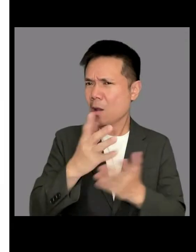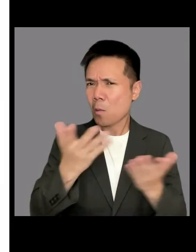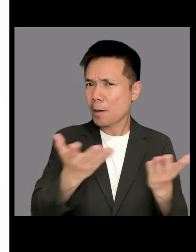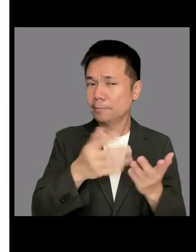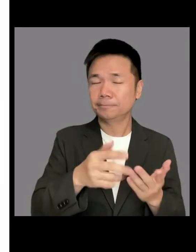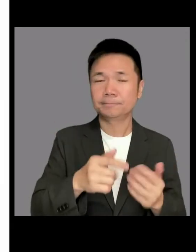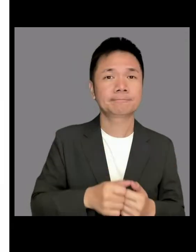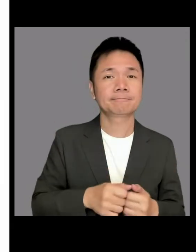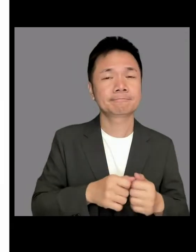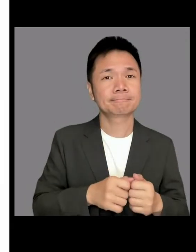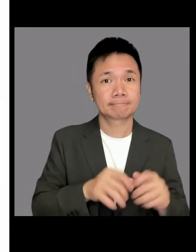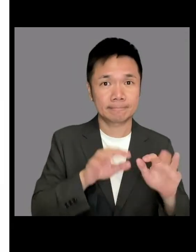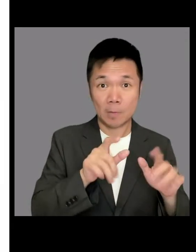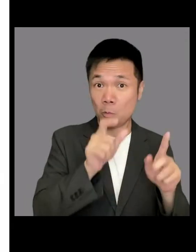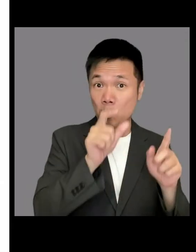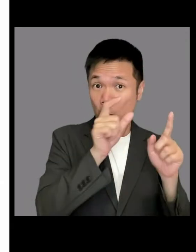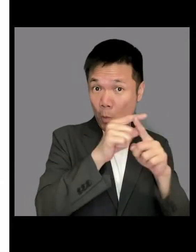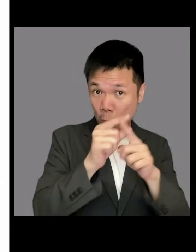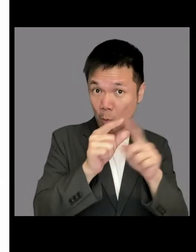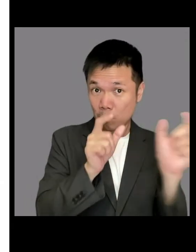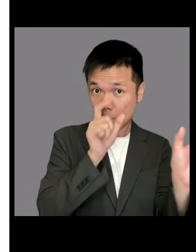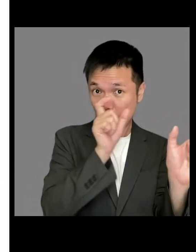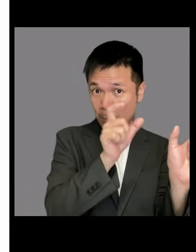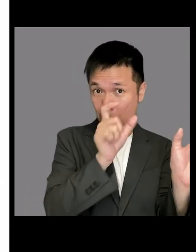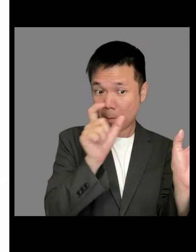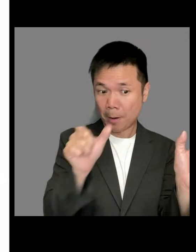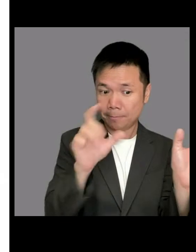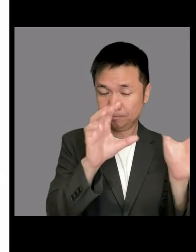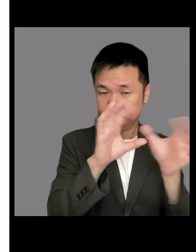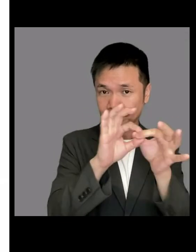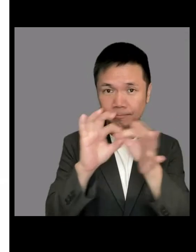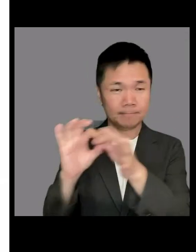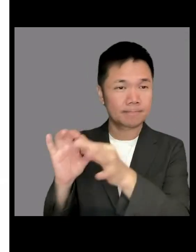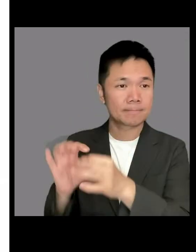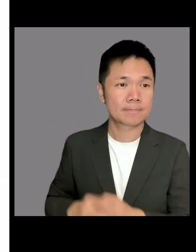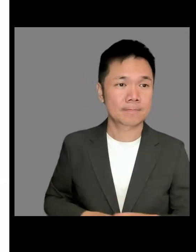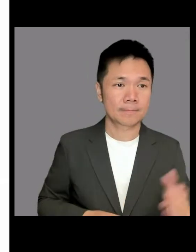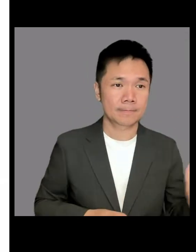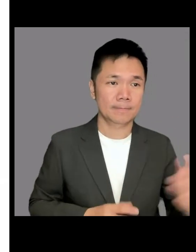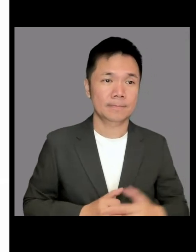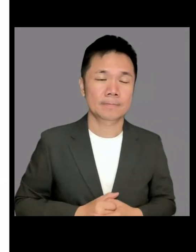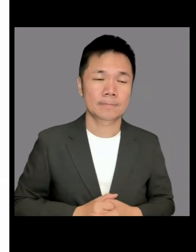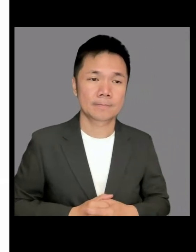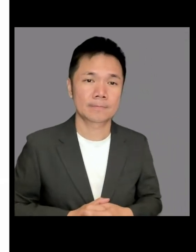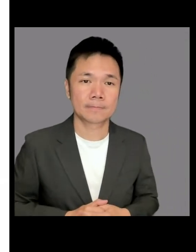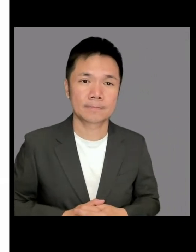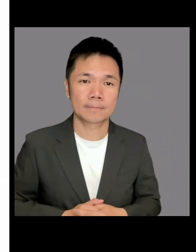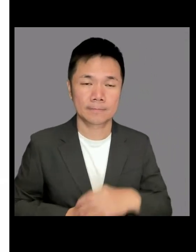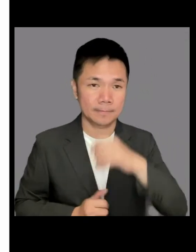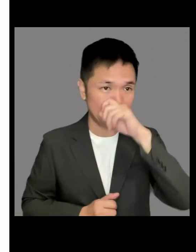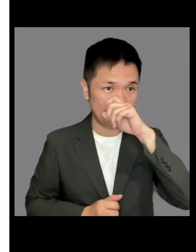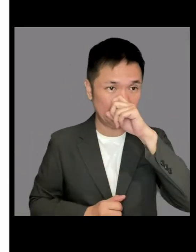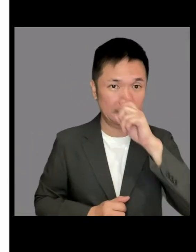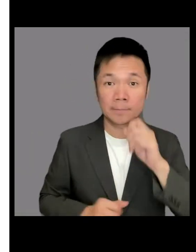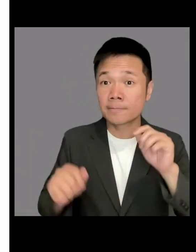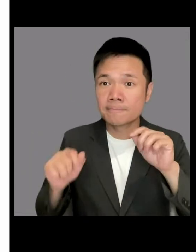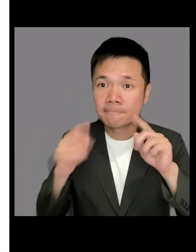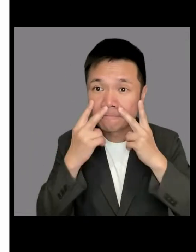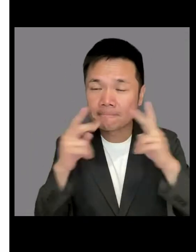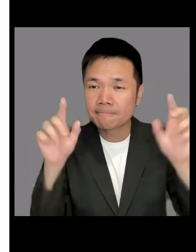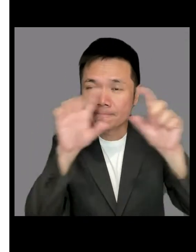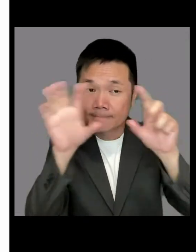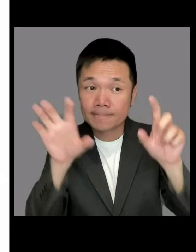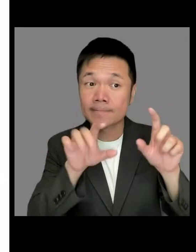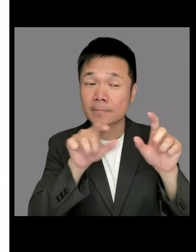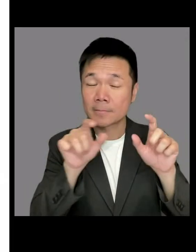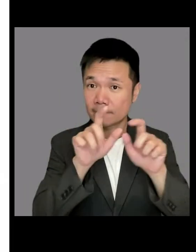the semantic HTML or with the HTML spec itself. HTML semantics provide meaning.